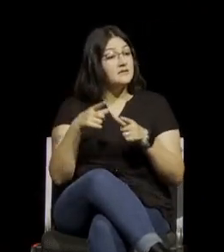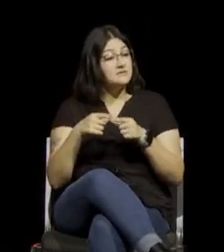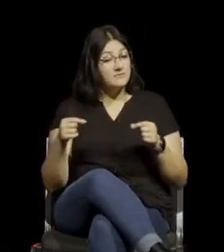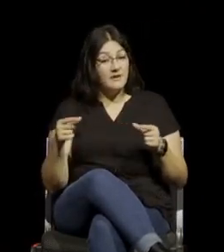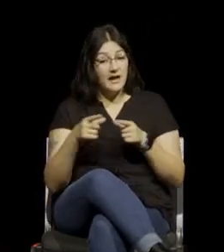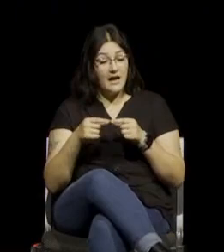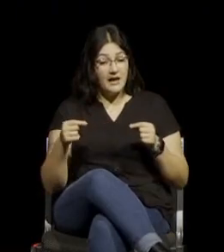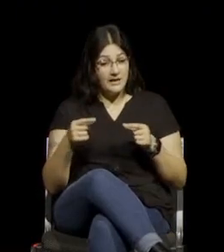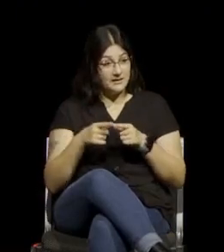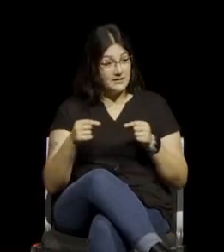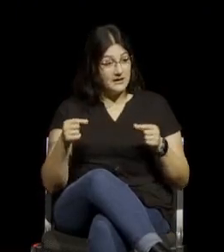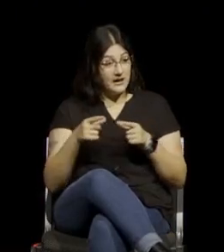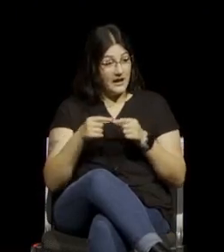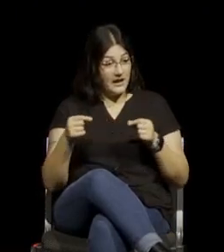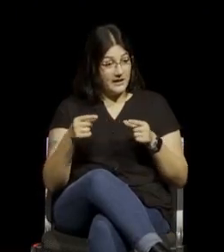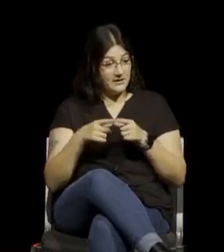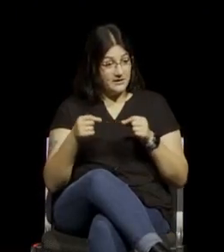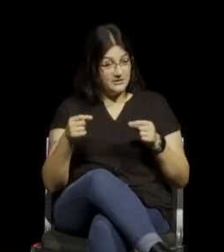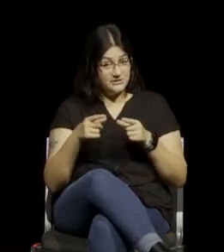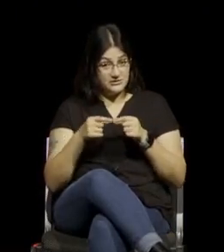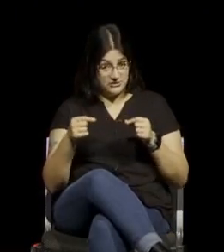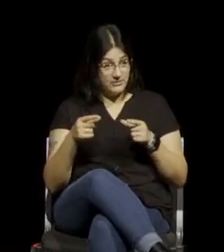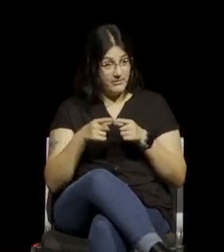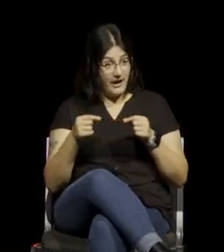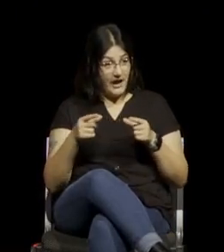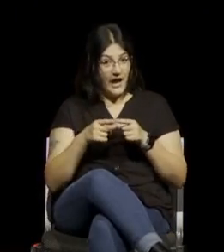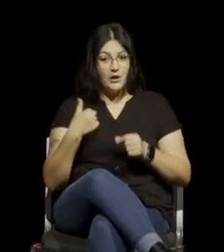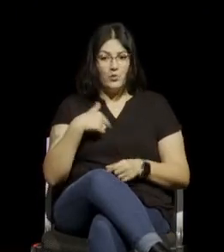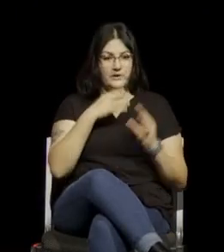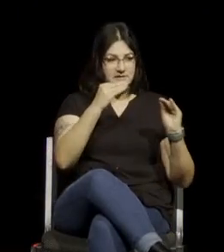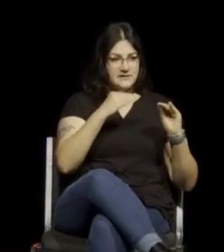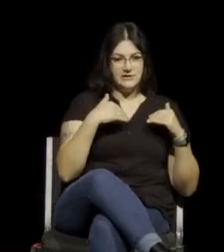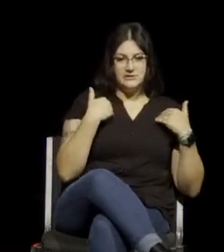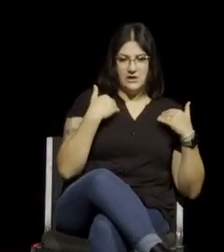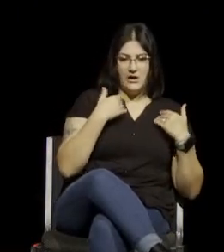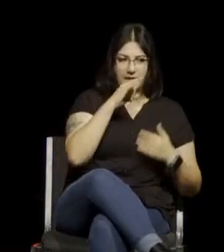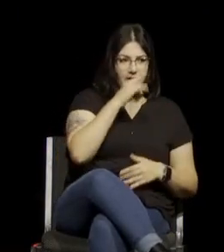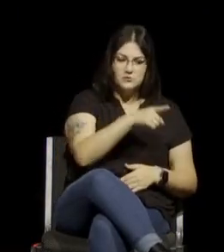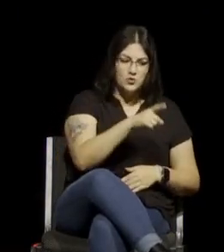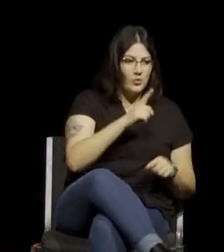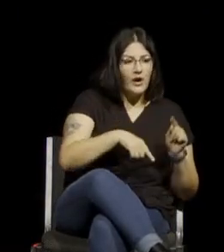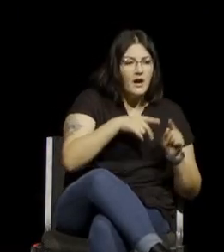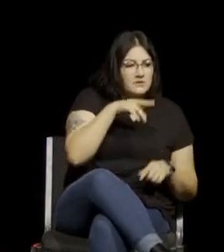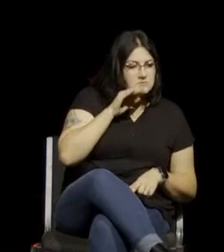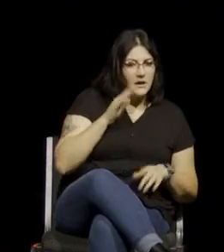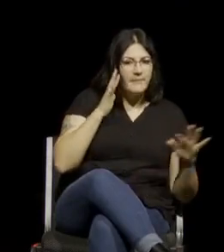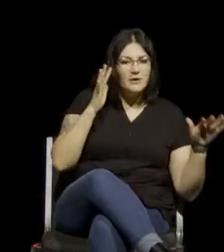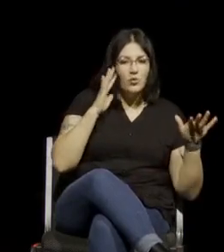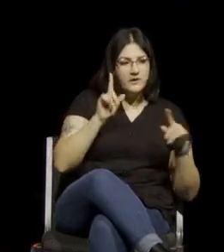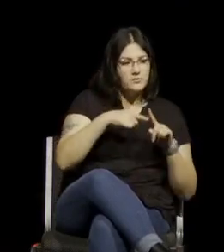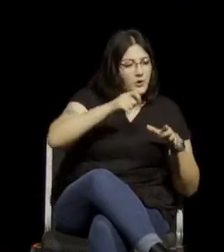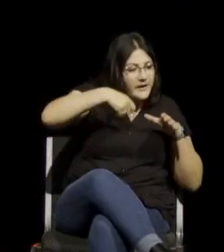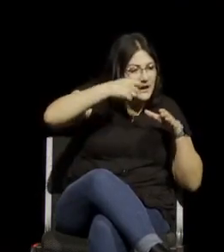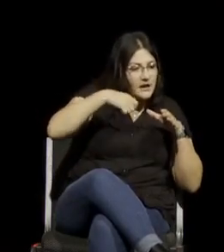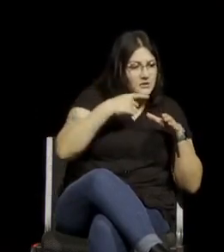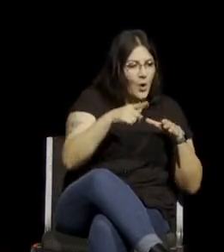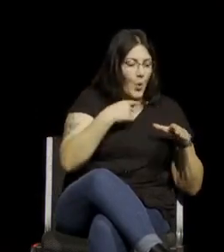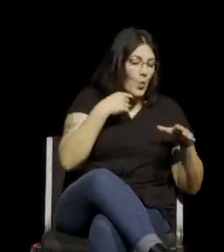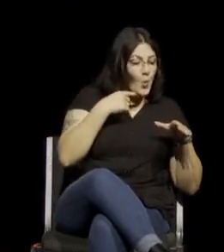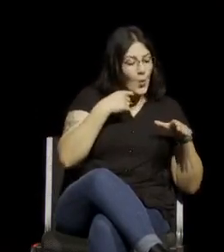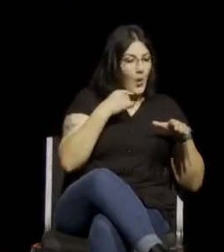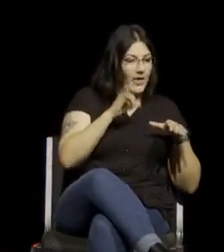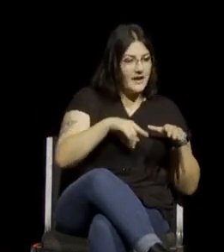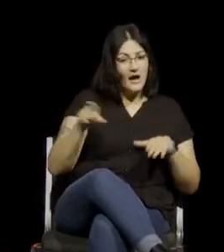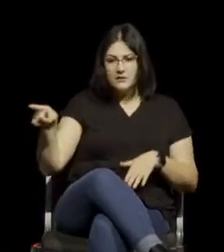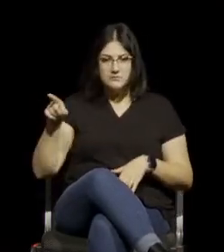Japanese, we teach our children to cut up your spaghetti noodles so you don't slurp. The Japanese are the opposite. You should enjoy slurping.